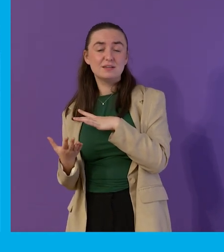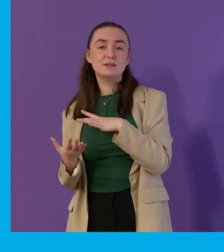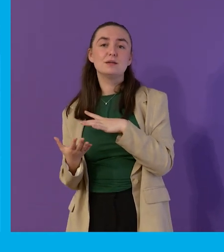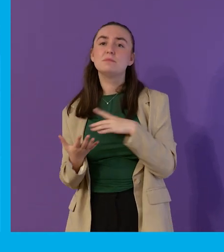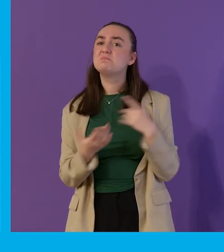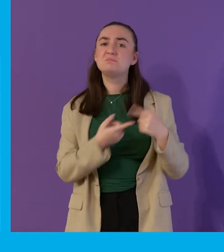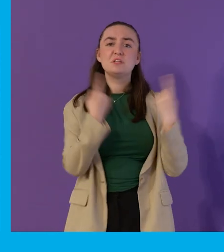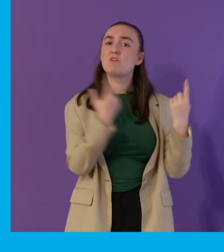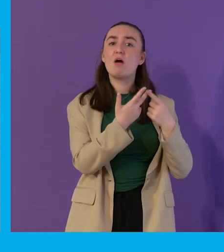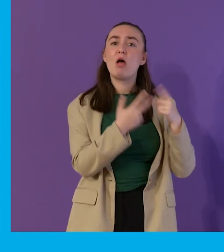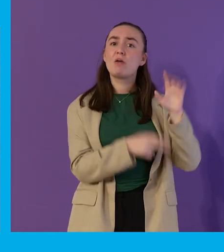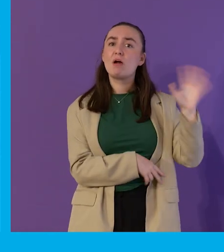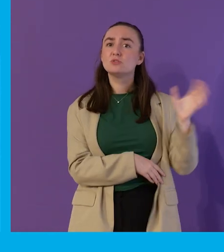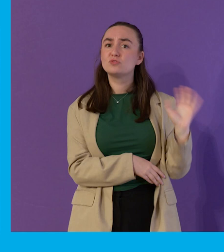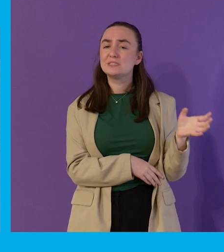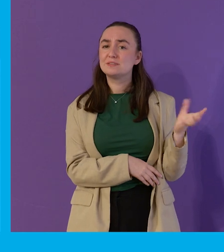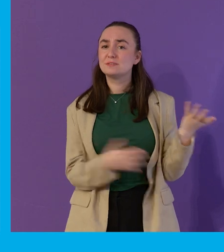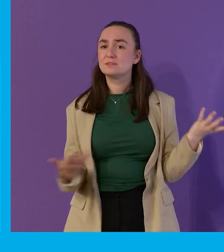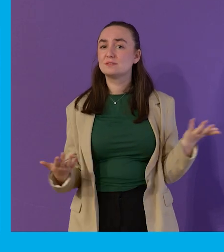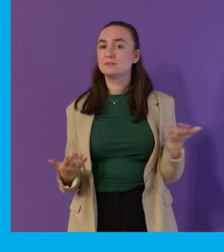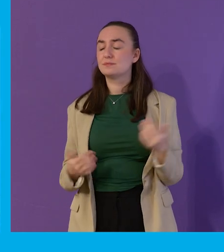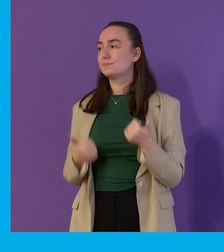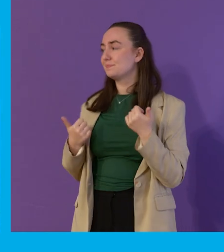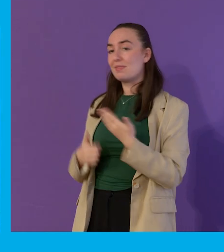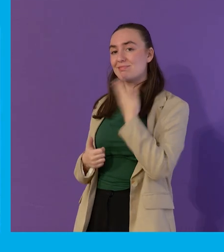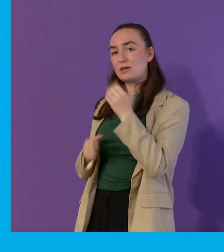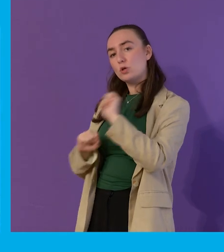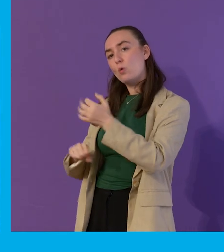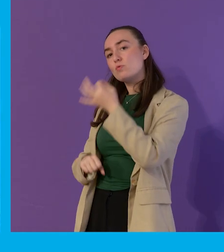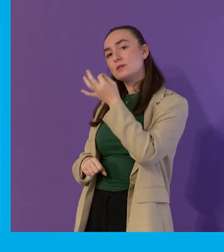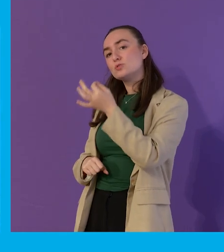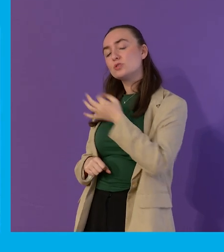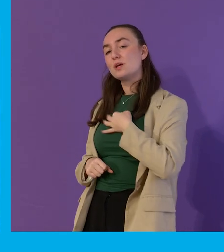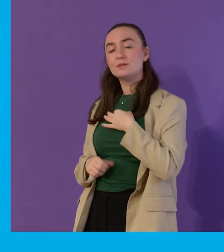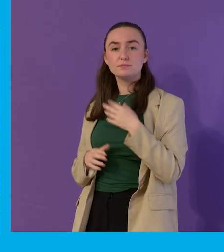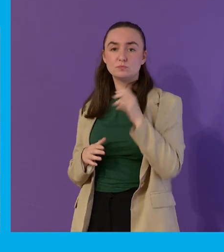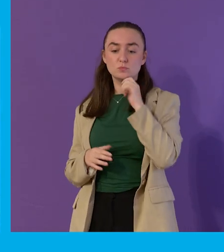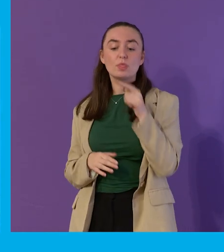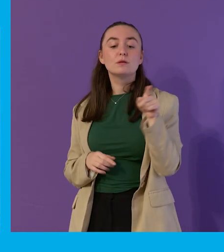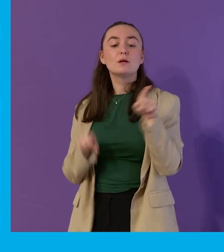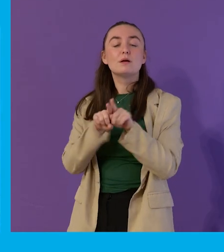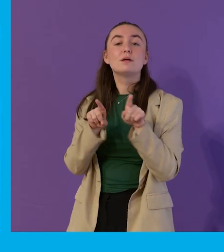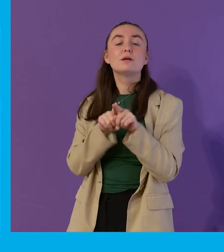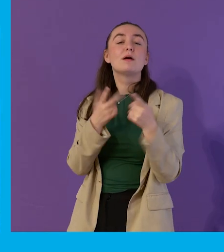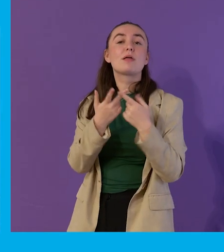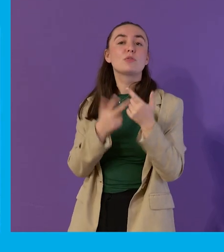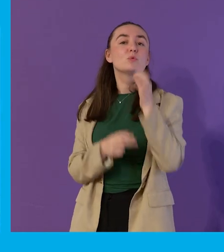country. Okay, thank you very much for that question. And down here at the front.